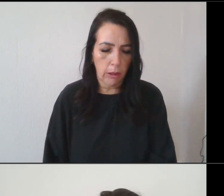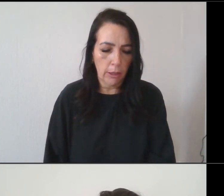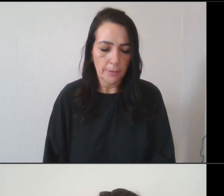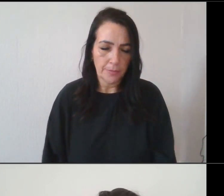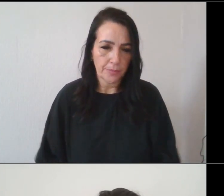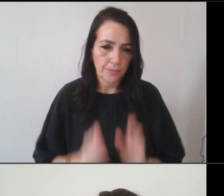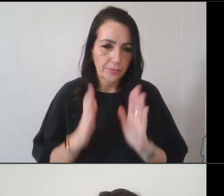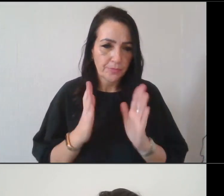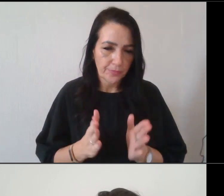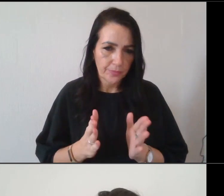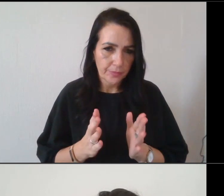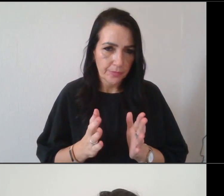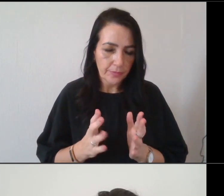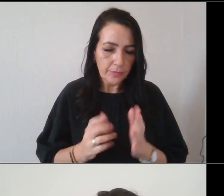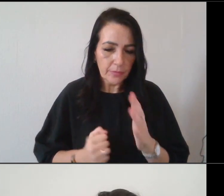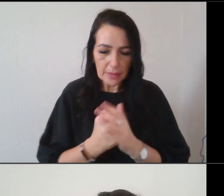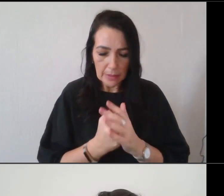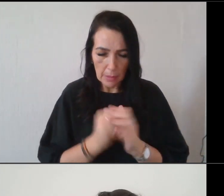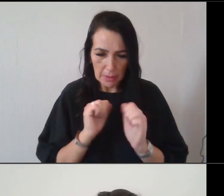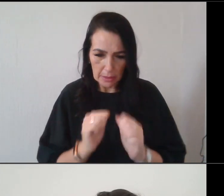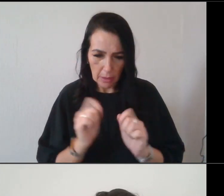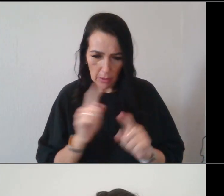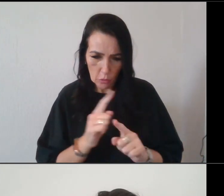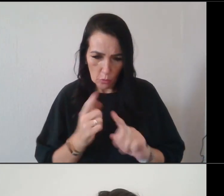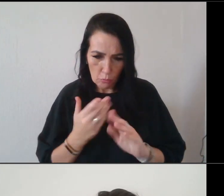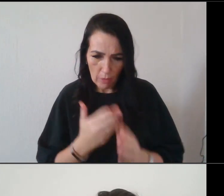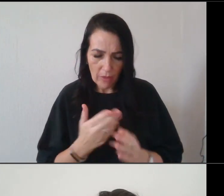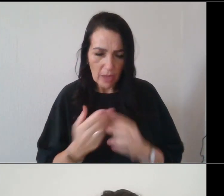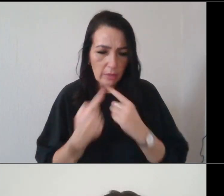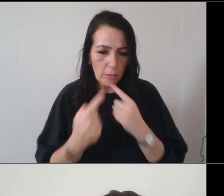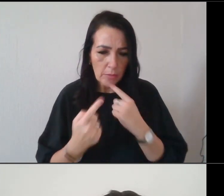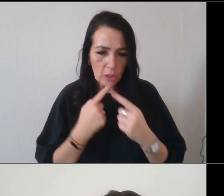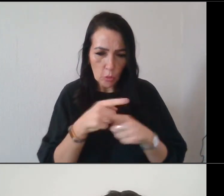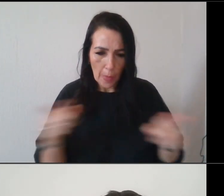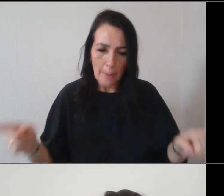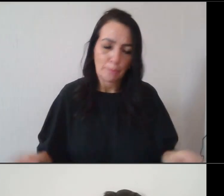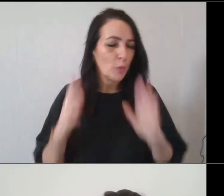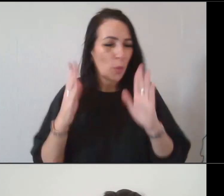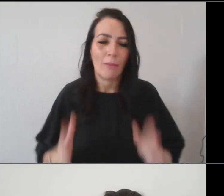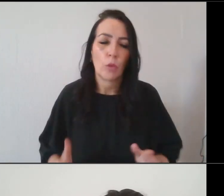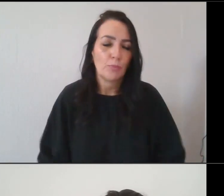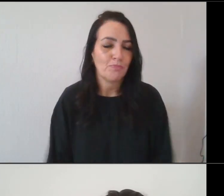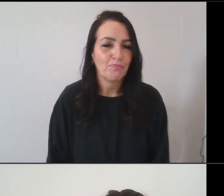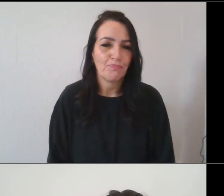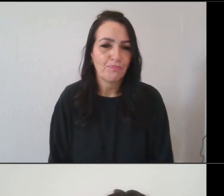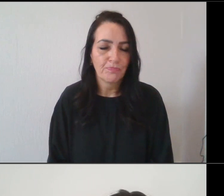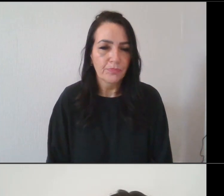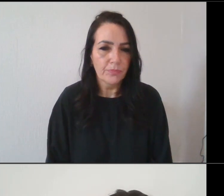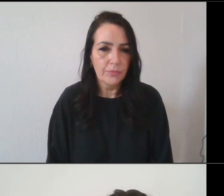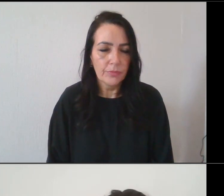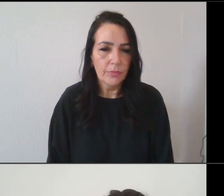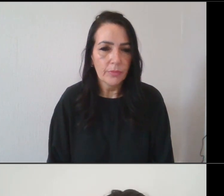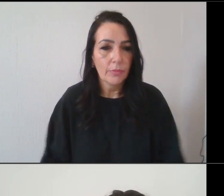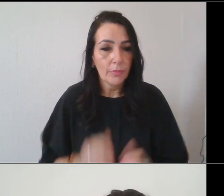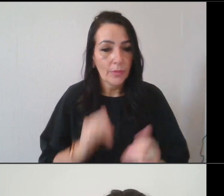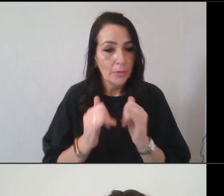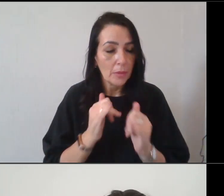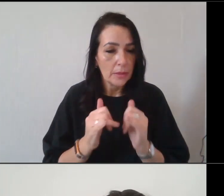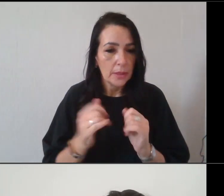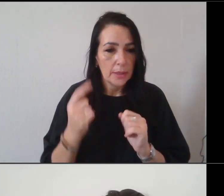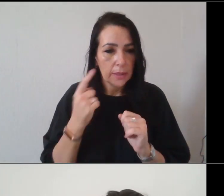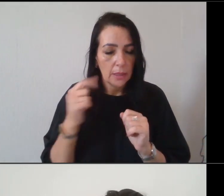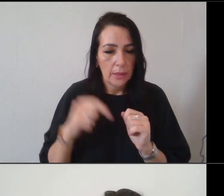have to limit the way that you're providing employee engagement to a one size fits all. I think it might be necessary, considering that's